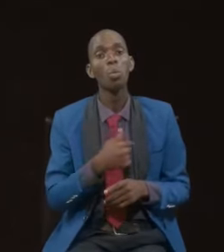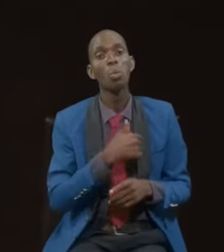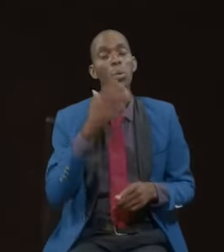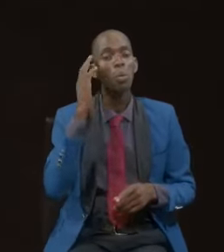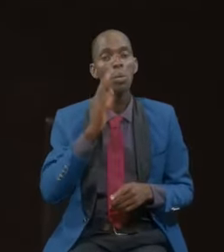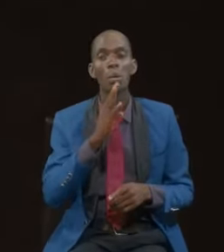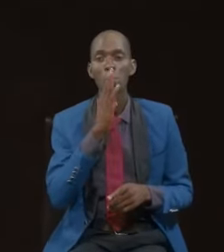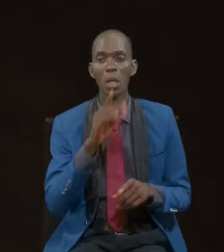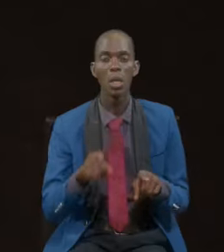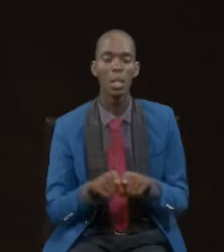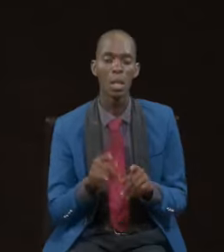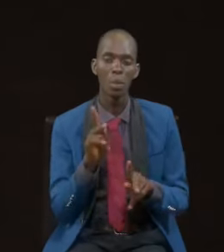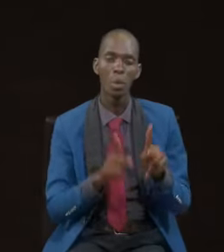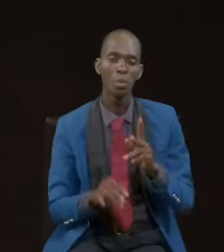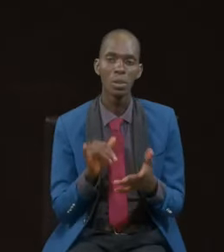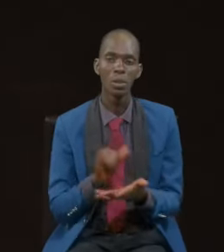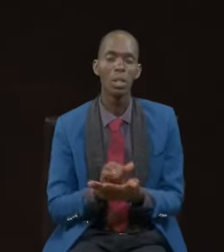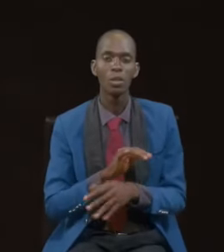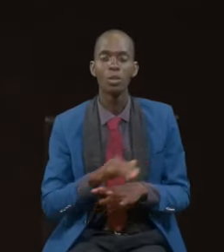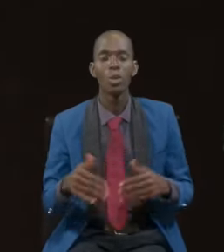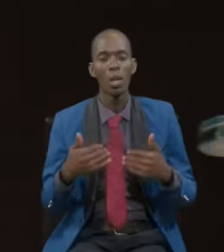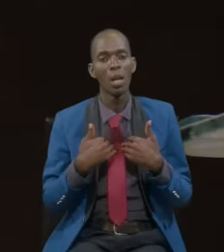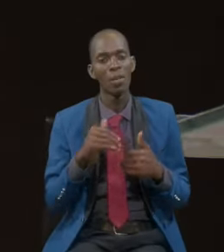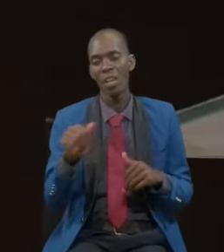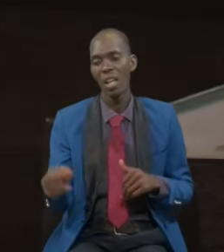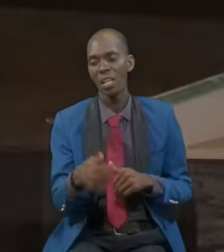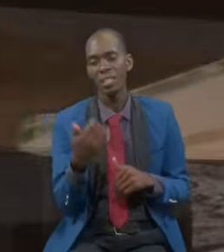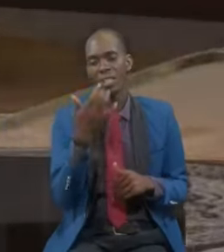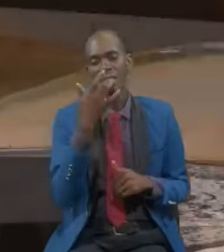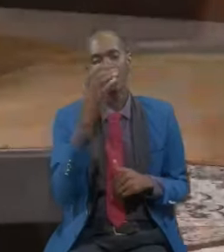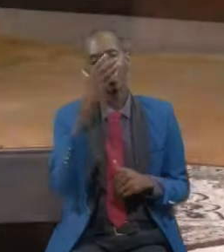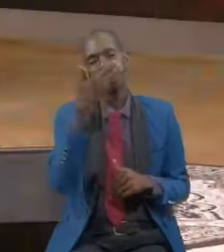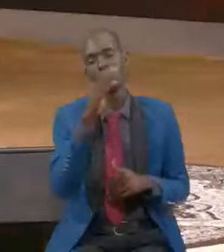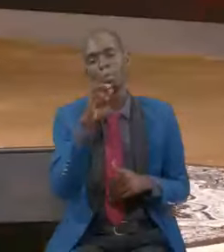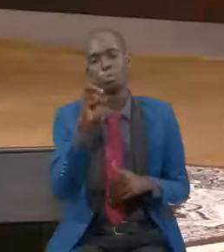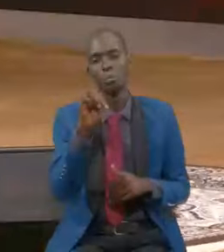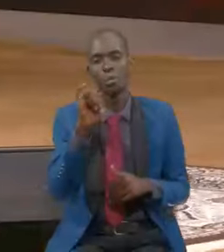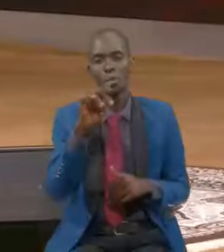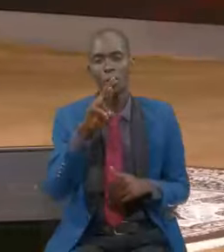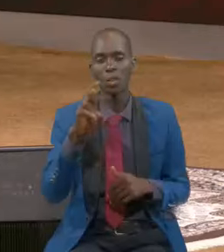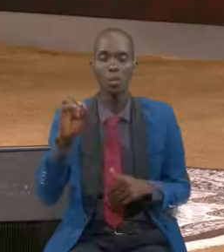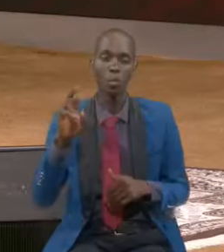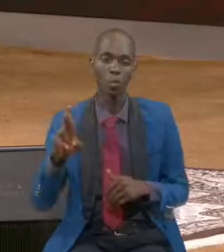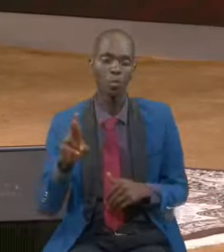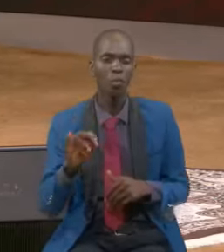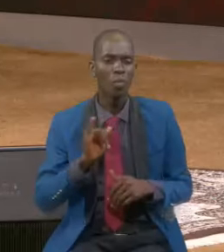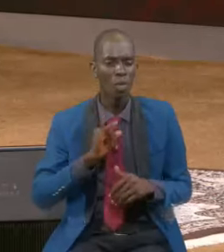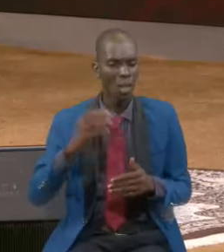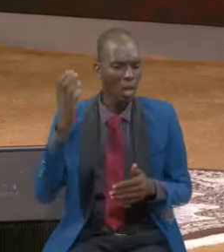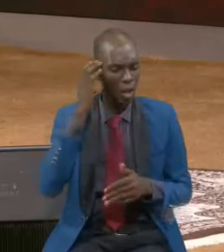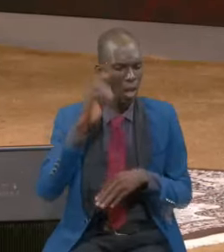don't have any mirror. I read of a man who was a prisoner of